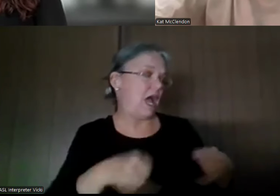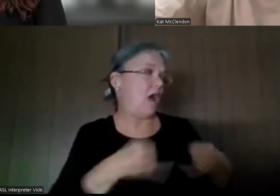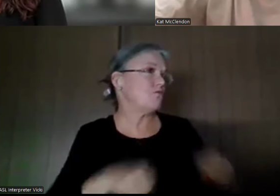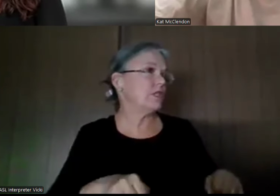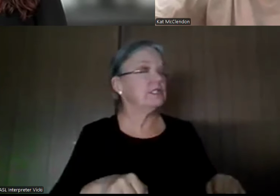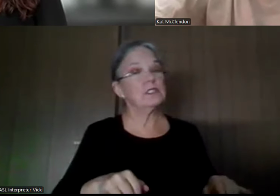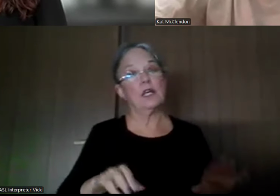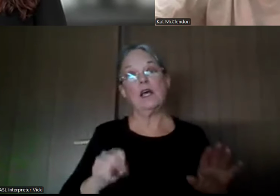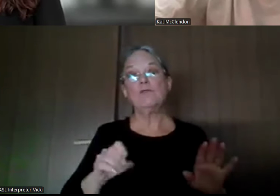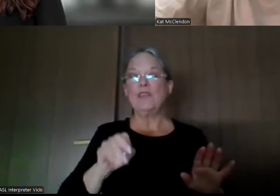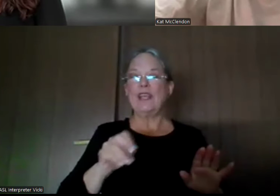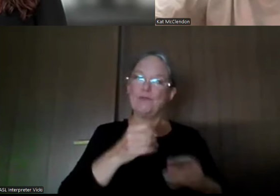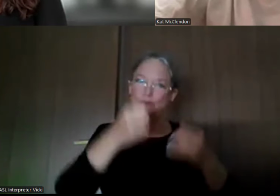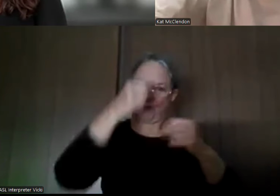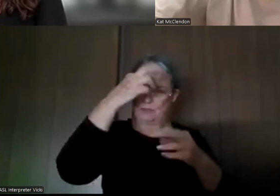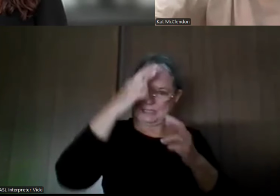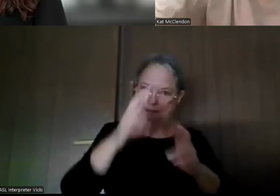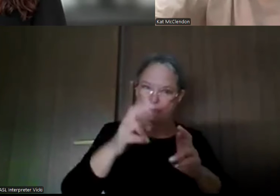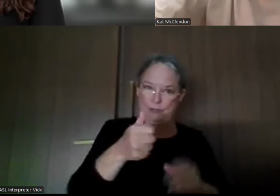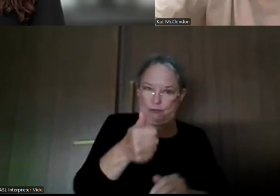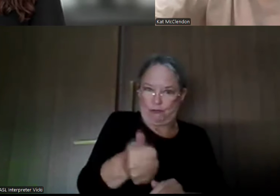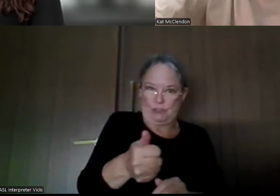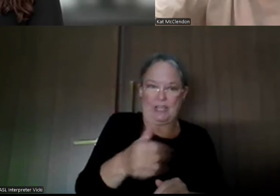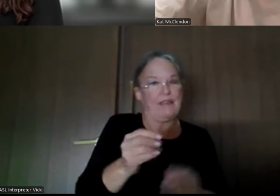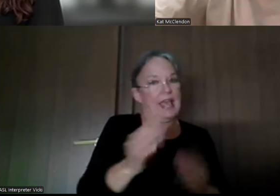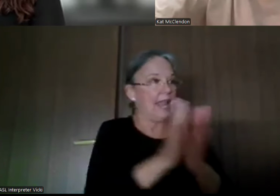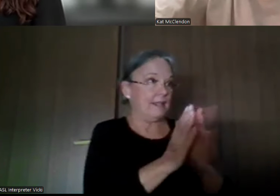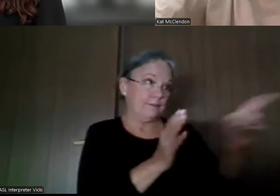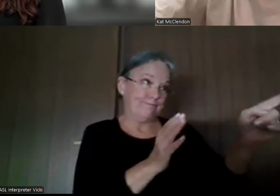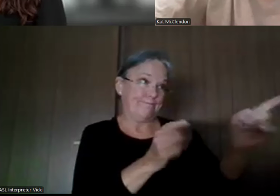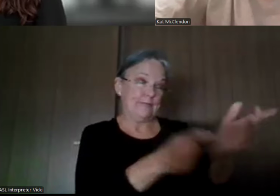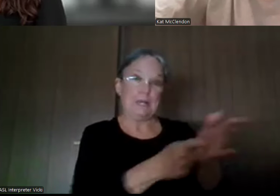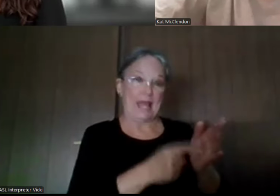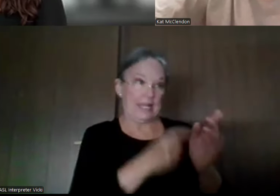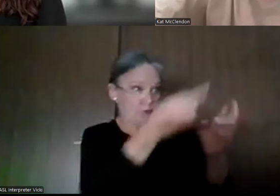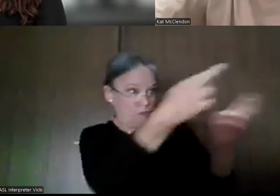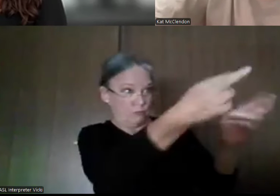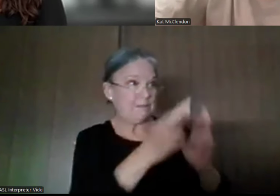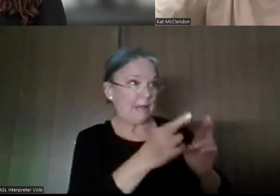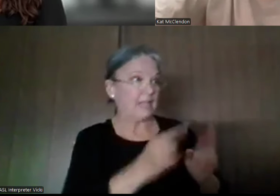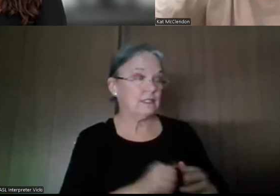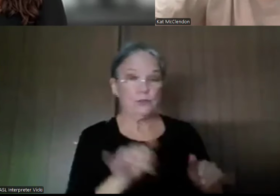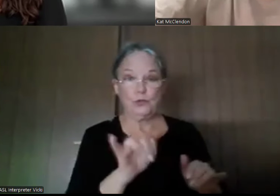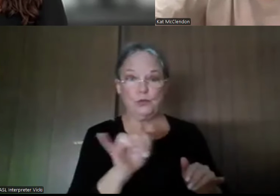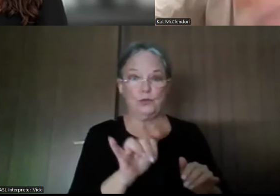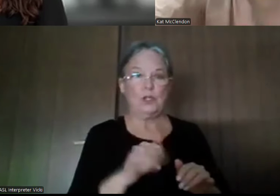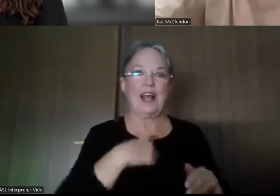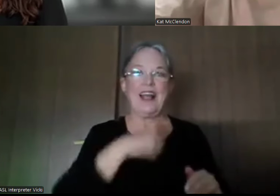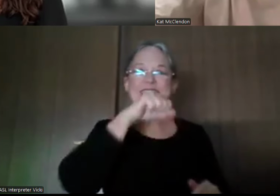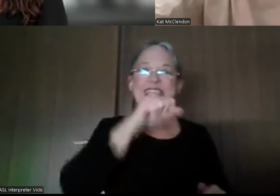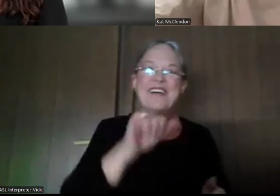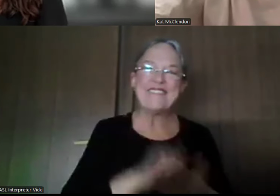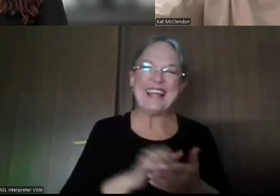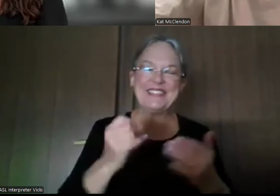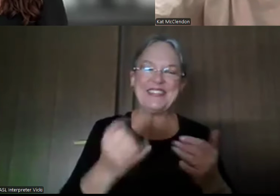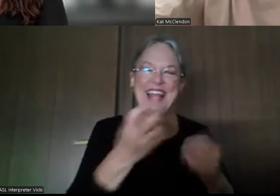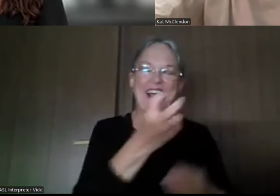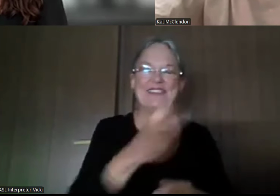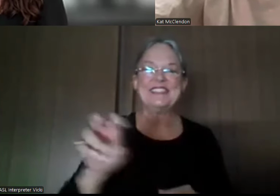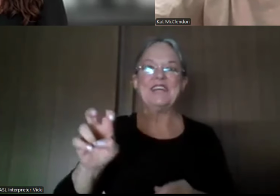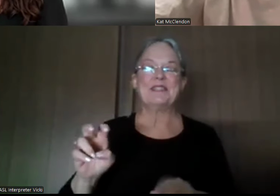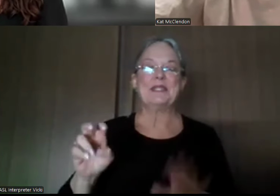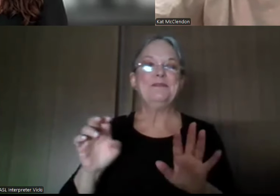yourself and you're asking for respect, right? I love that. So now I want to shift. Alexis